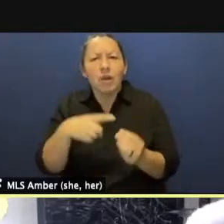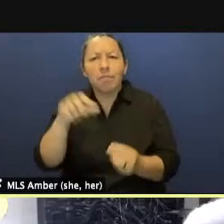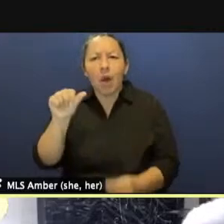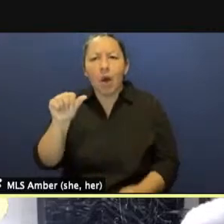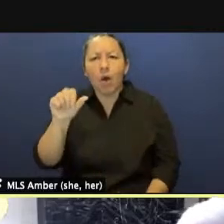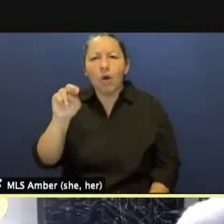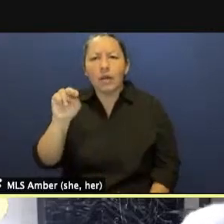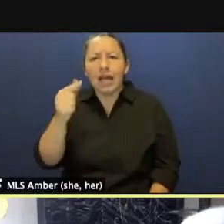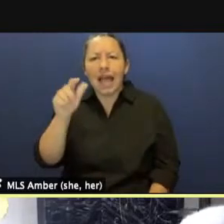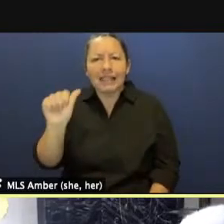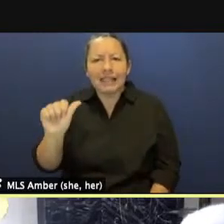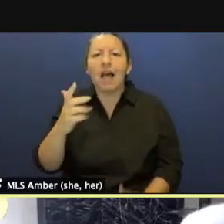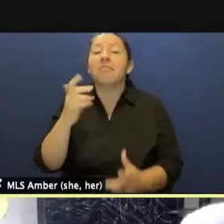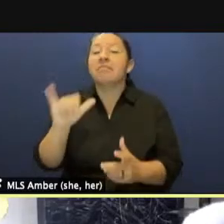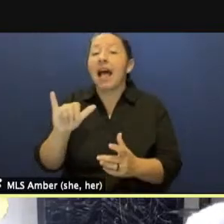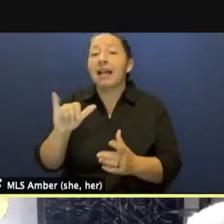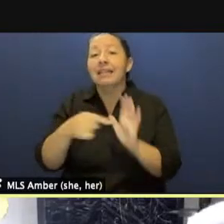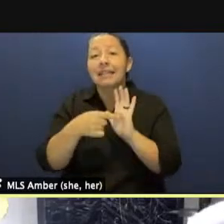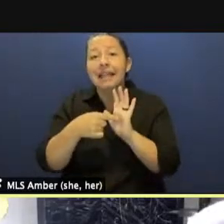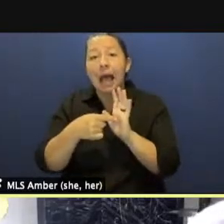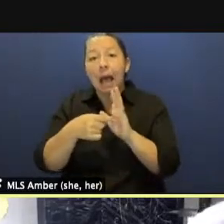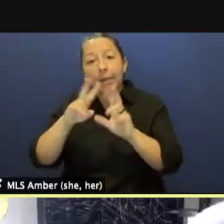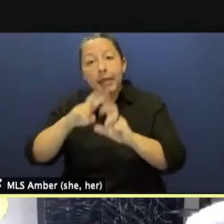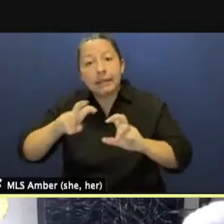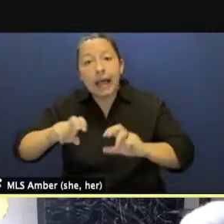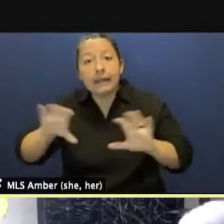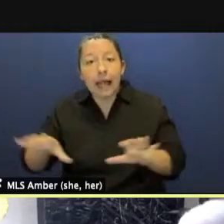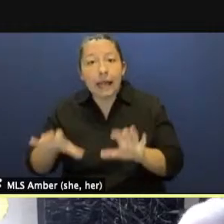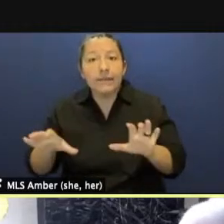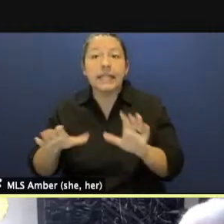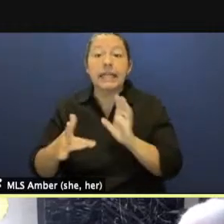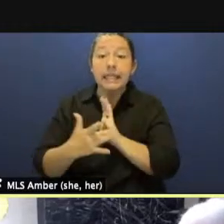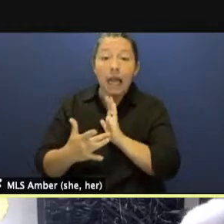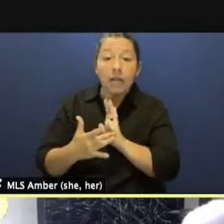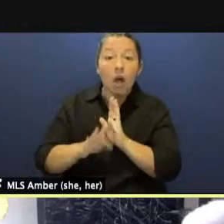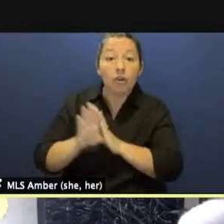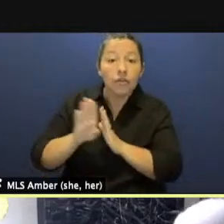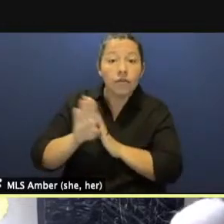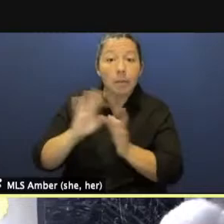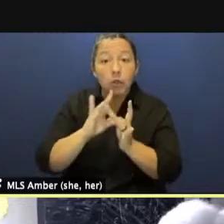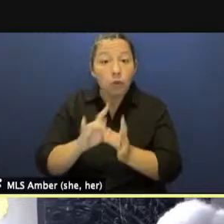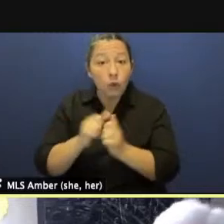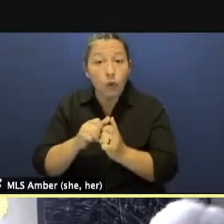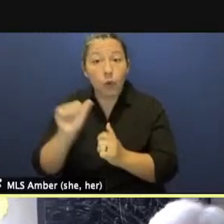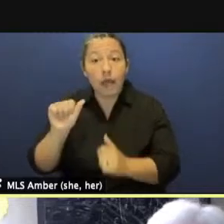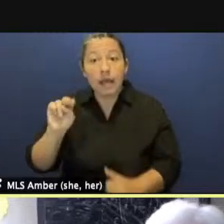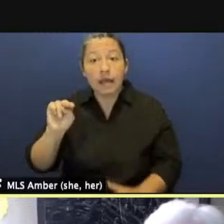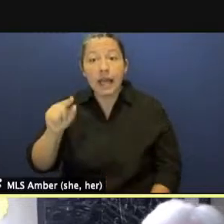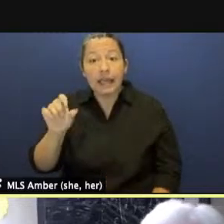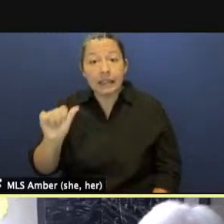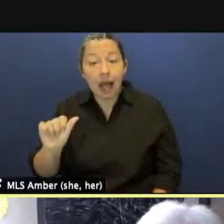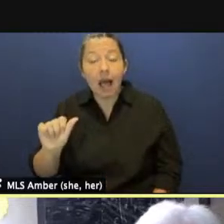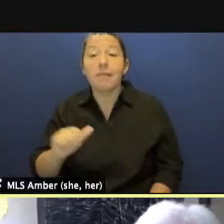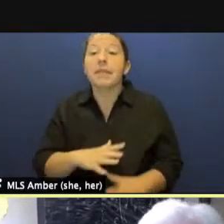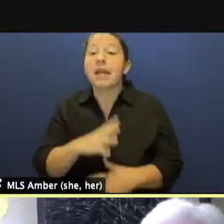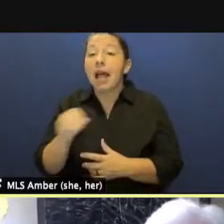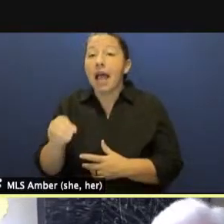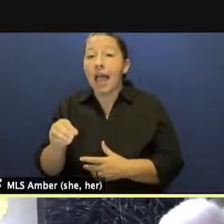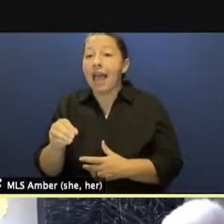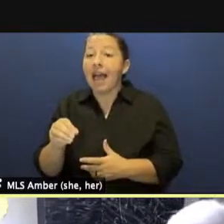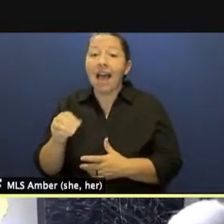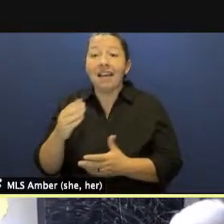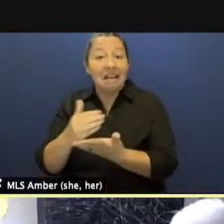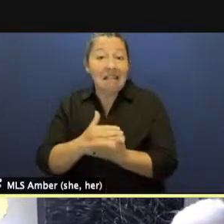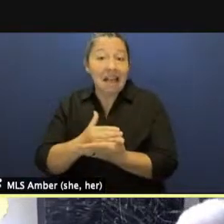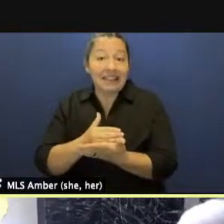ANGSA sample analysis activities, technology developments associated with ANGSA, and the lesson